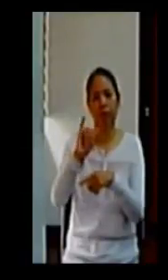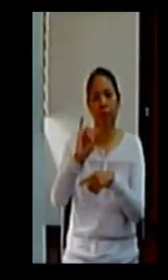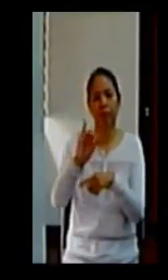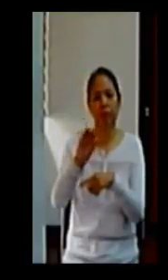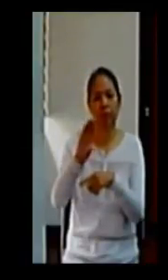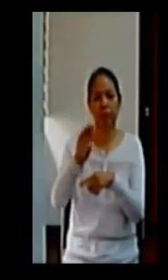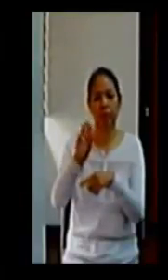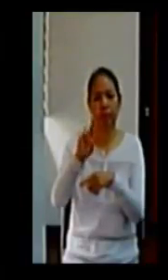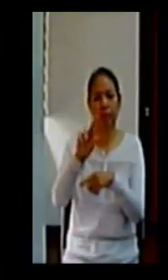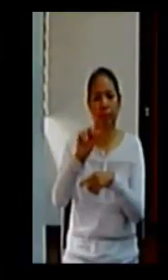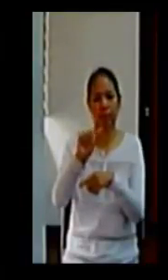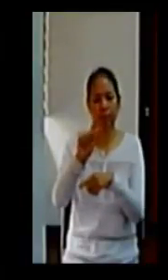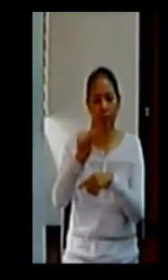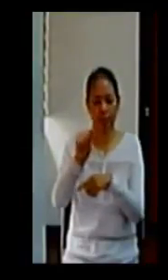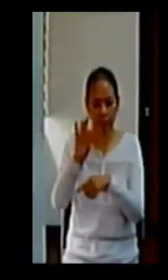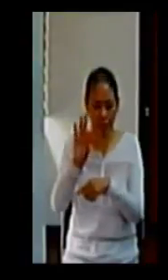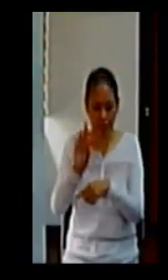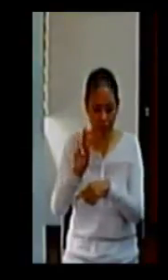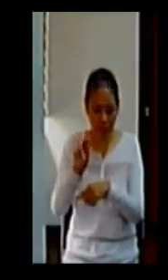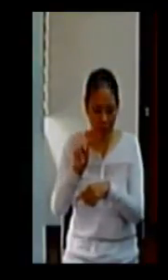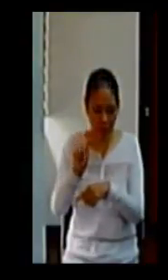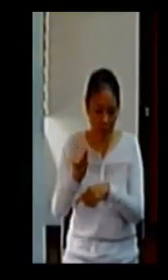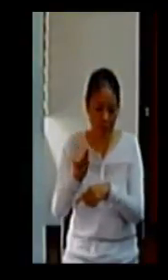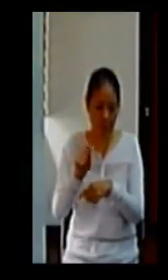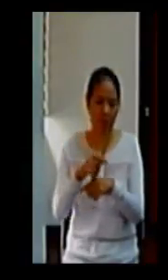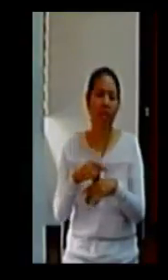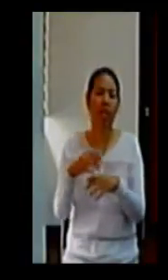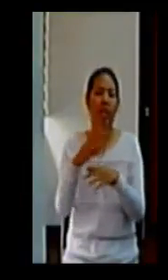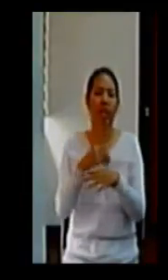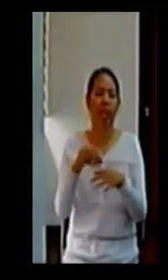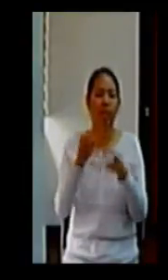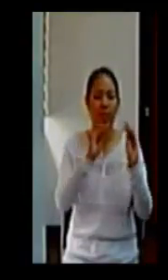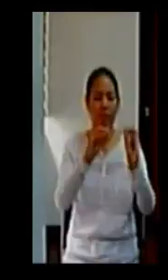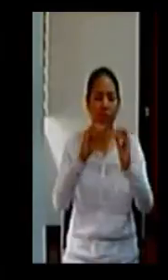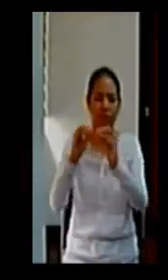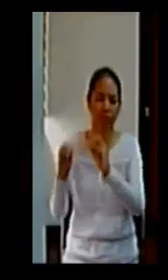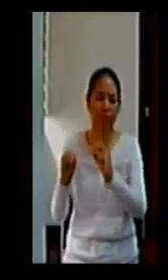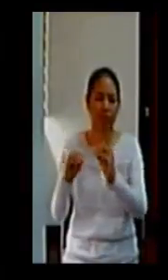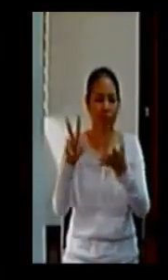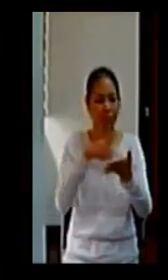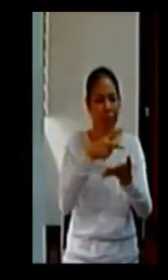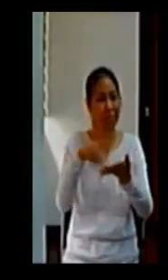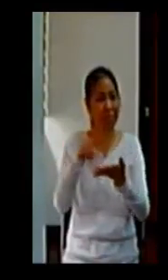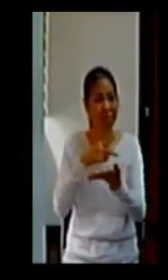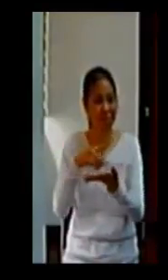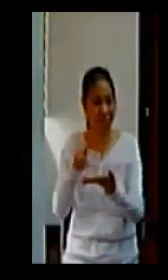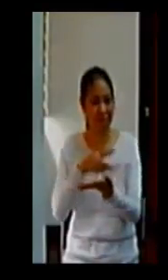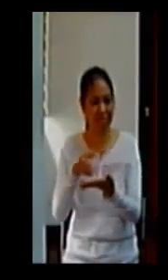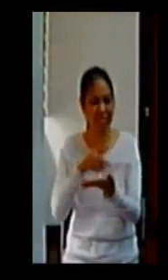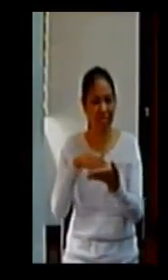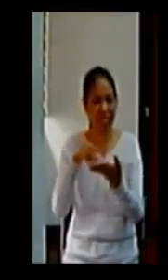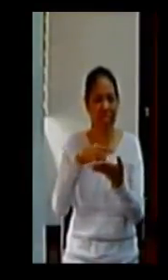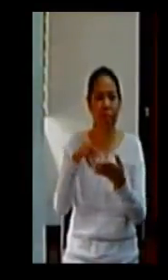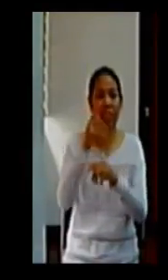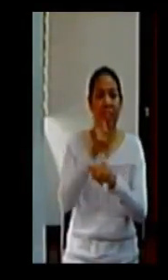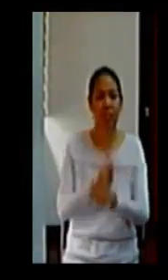song. Meron din po kaming research na tinatawag naming flora and fauna kung